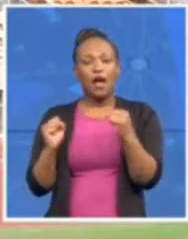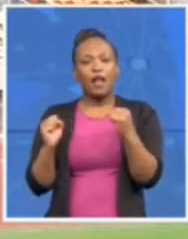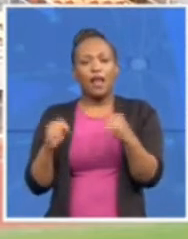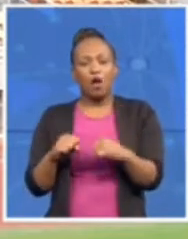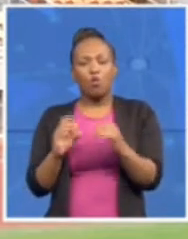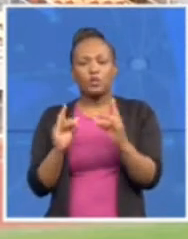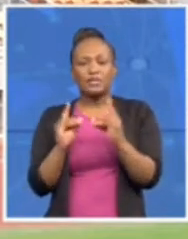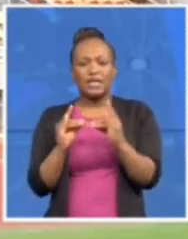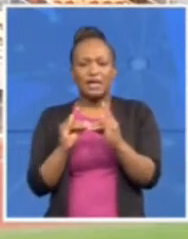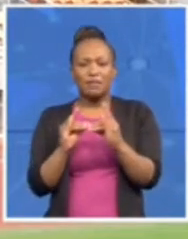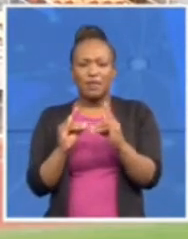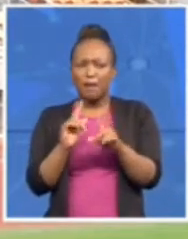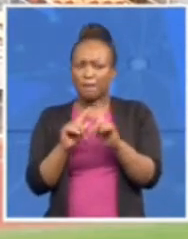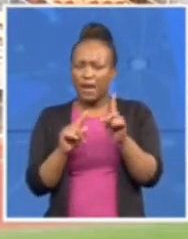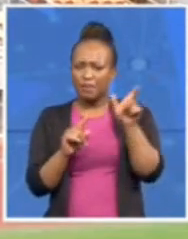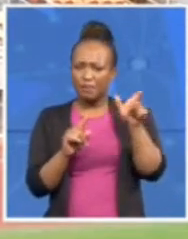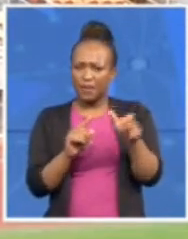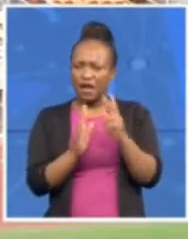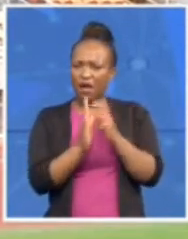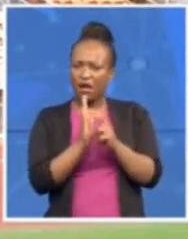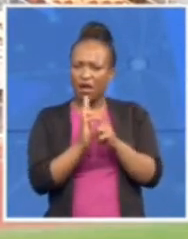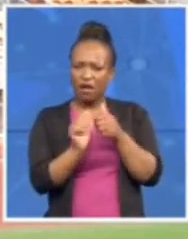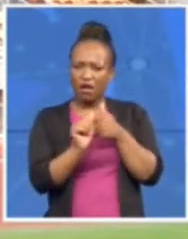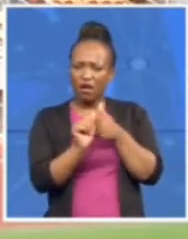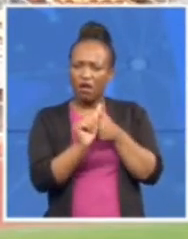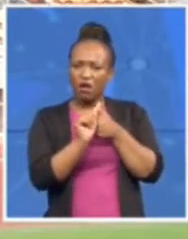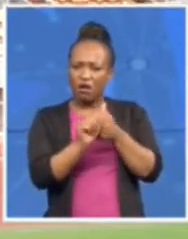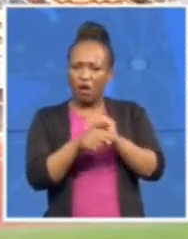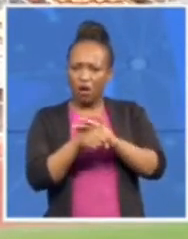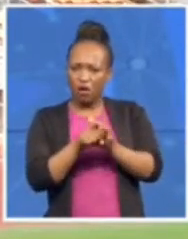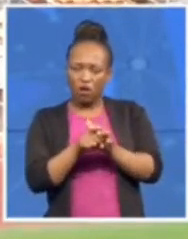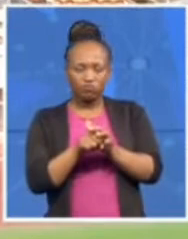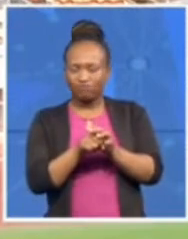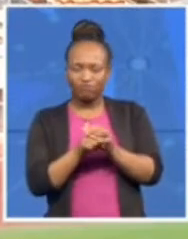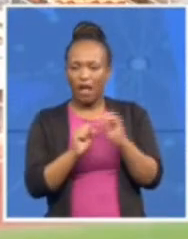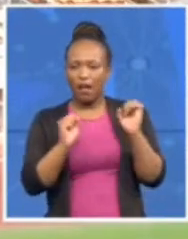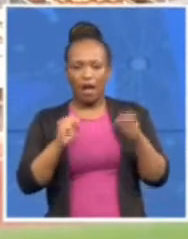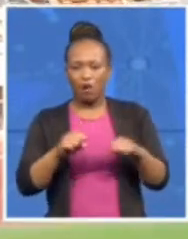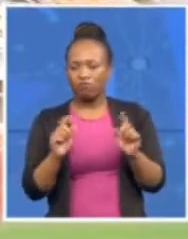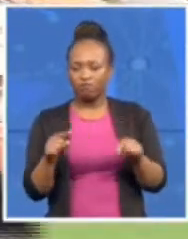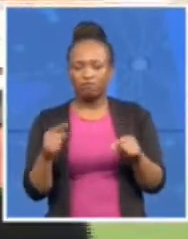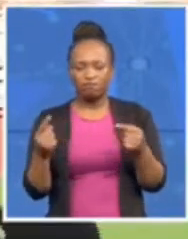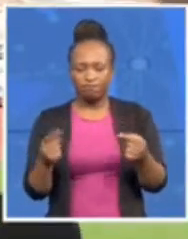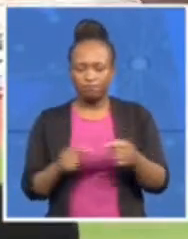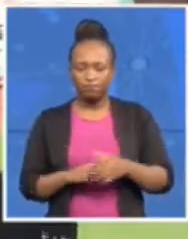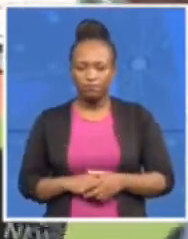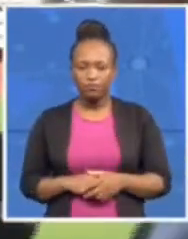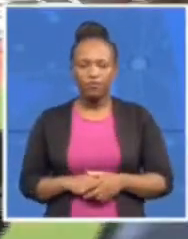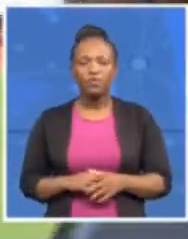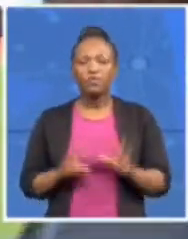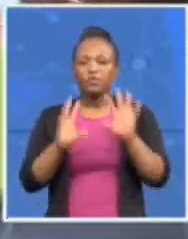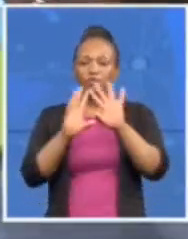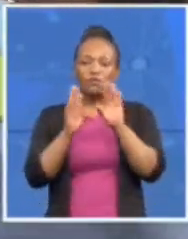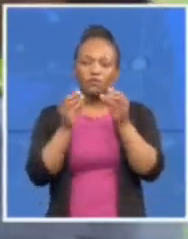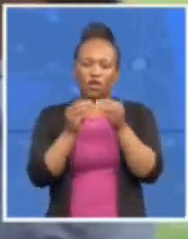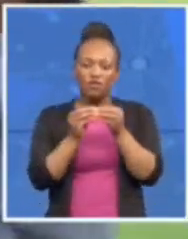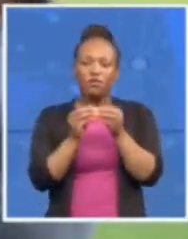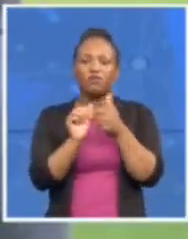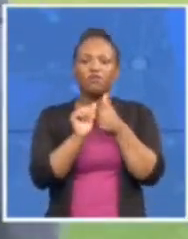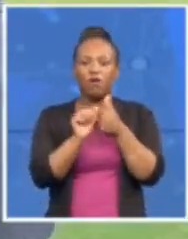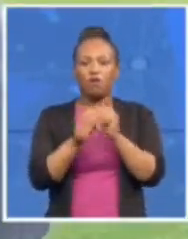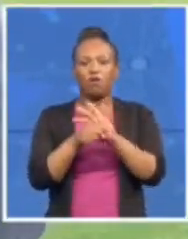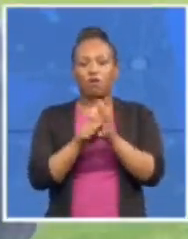protocols. Any other thing that we do here will be subject to COVID protocols. And, you know, just to put in